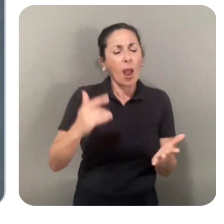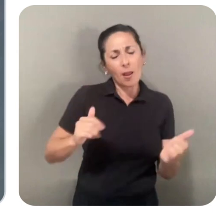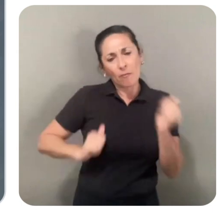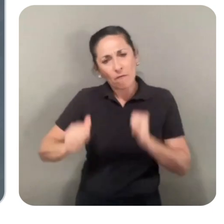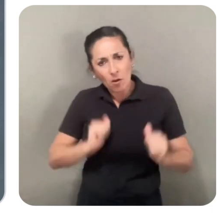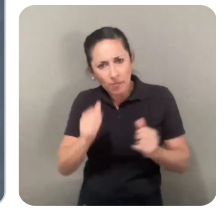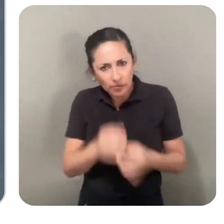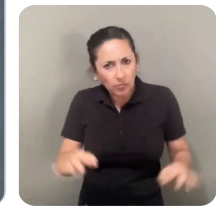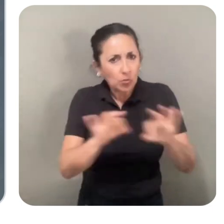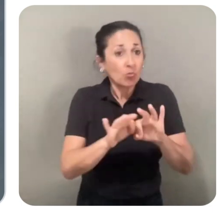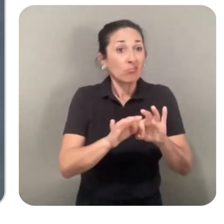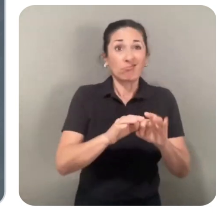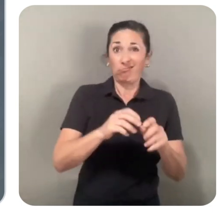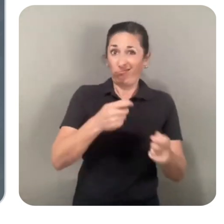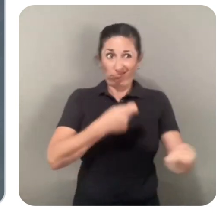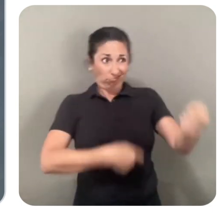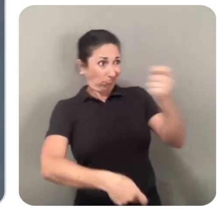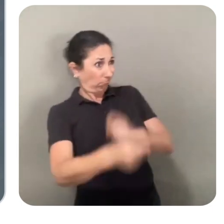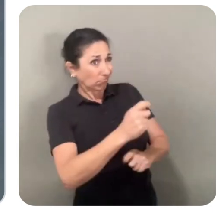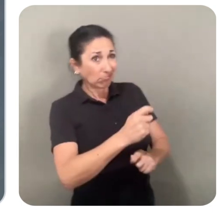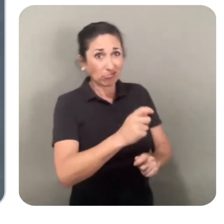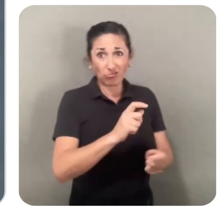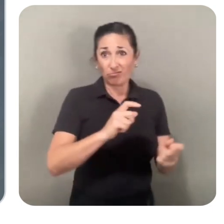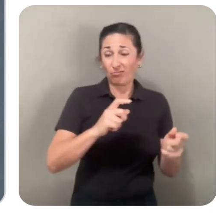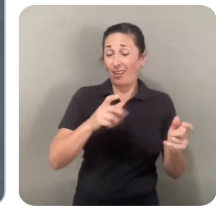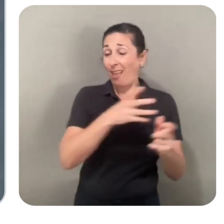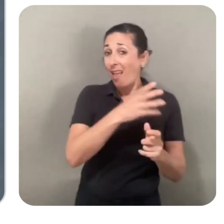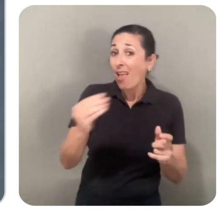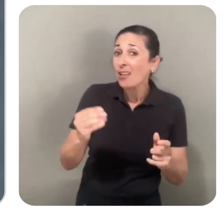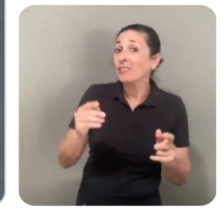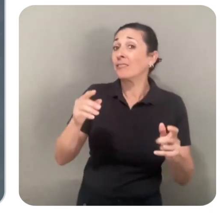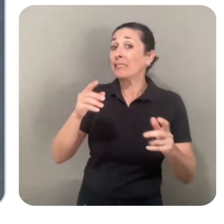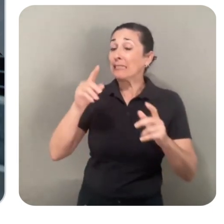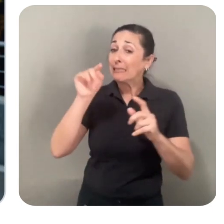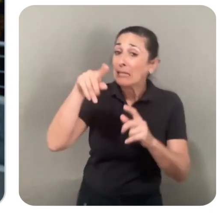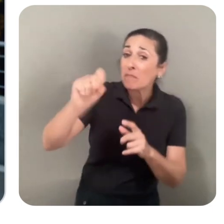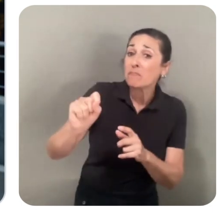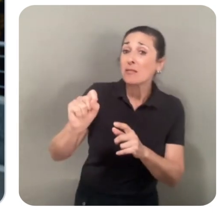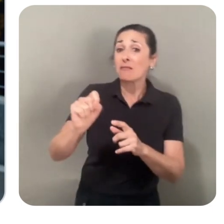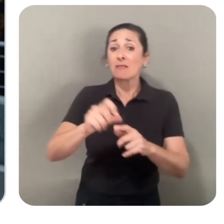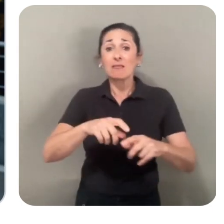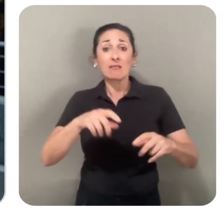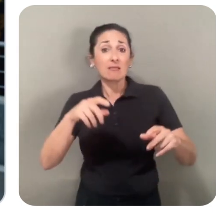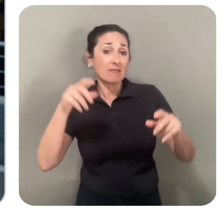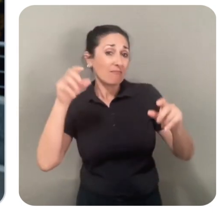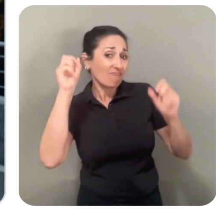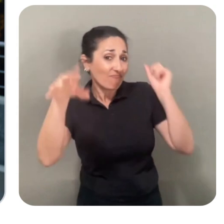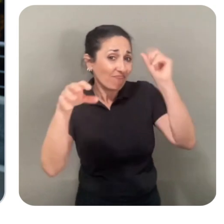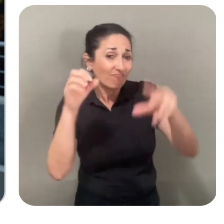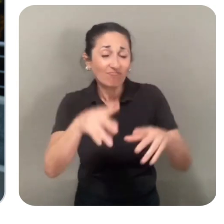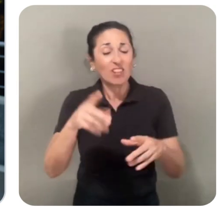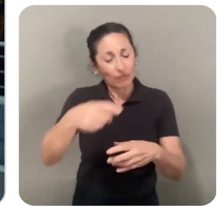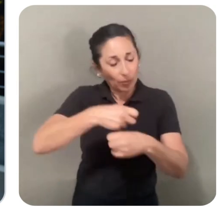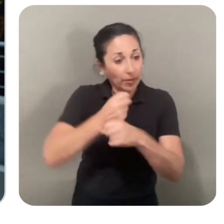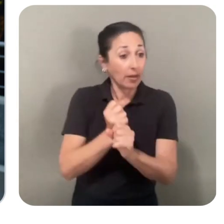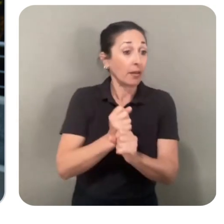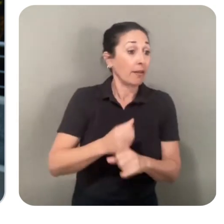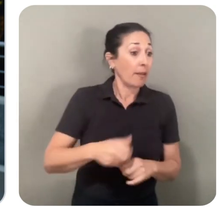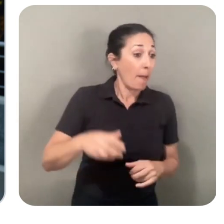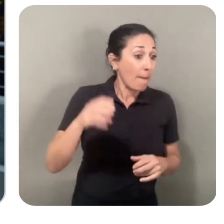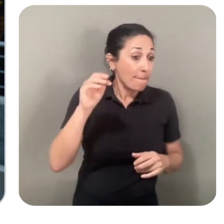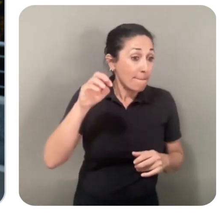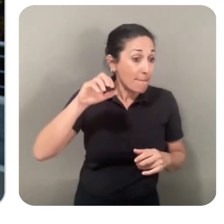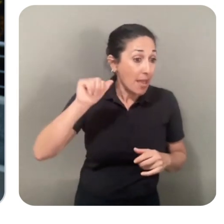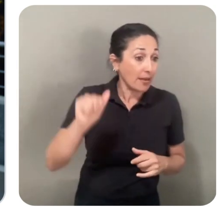you have to make, and then share tools, tips, and practical examples. The Meta Quest 3 and 3S are